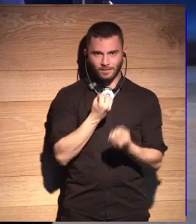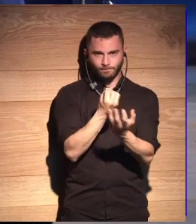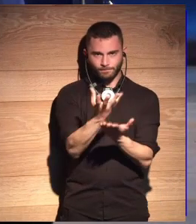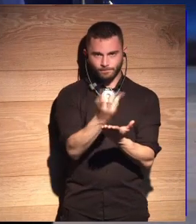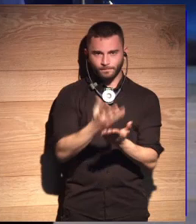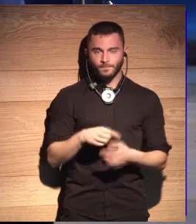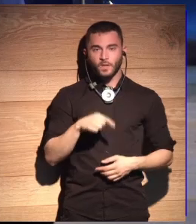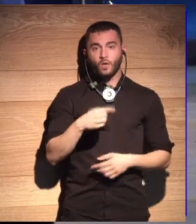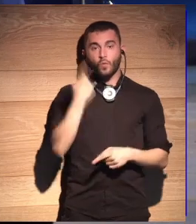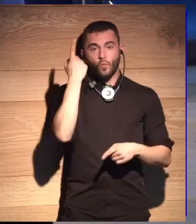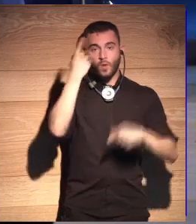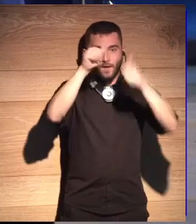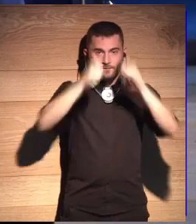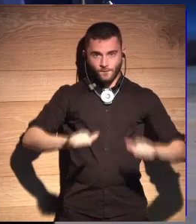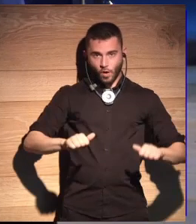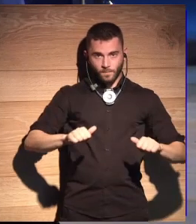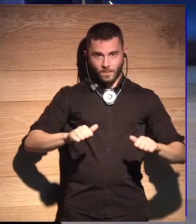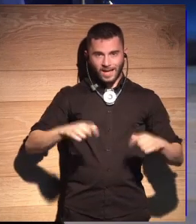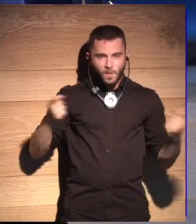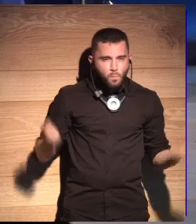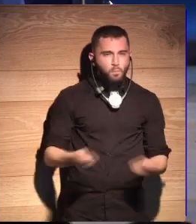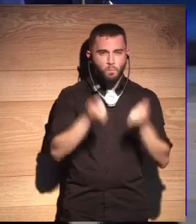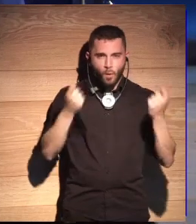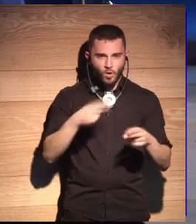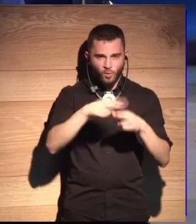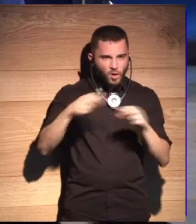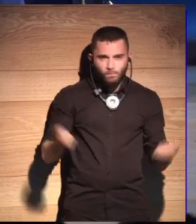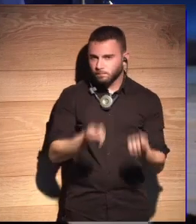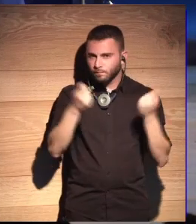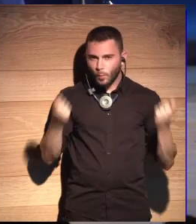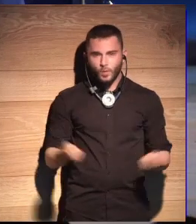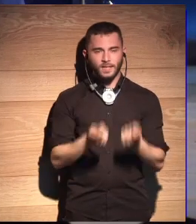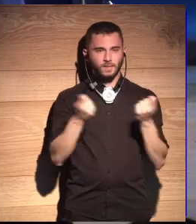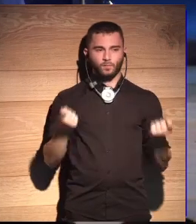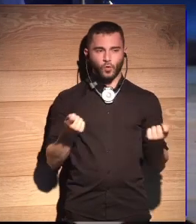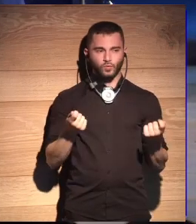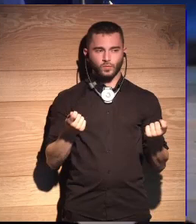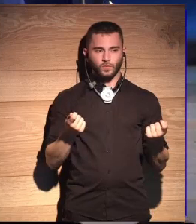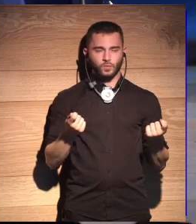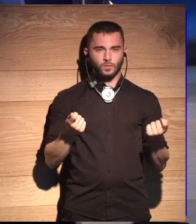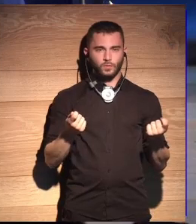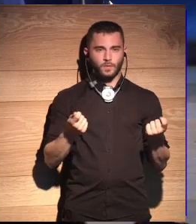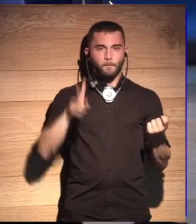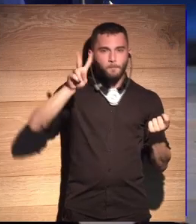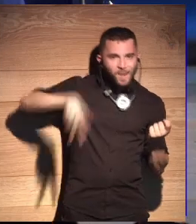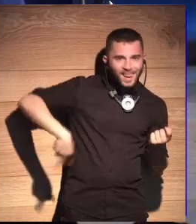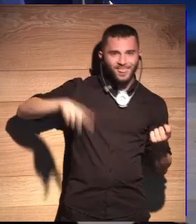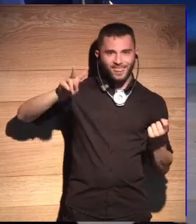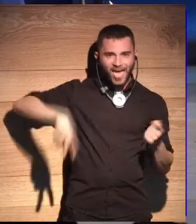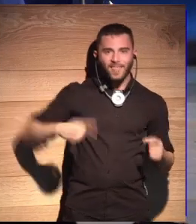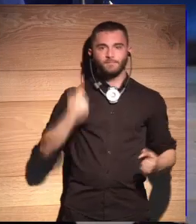of the ways in which populism has there were certain truths that populists tell about liberals. You know, they